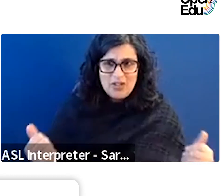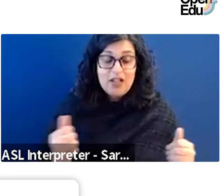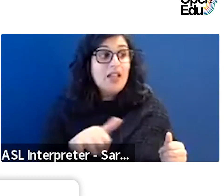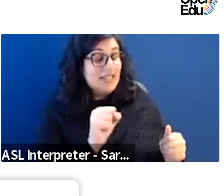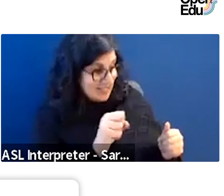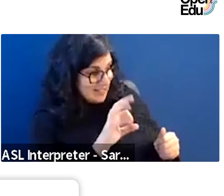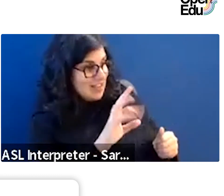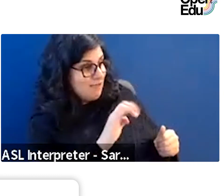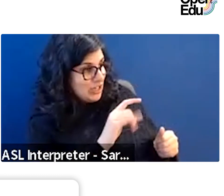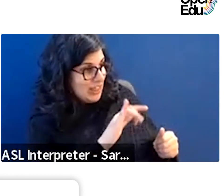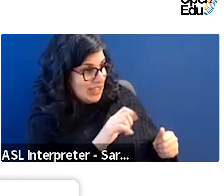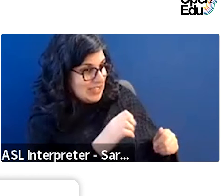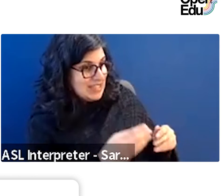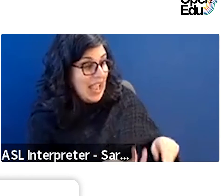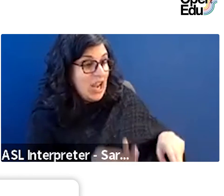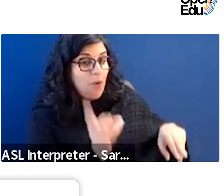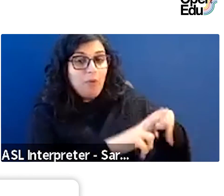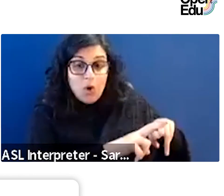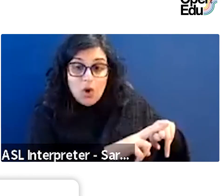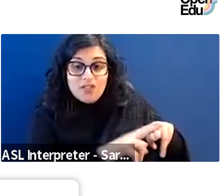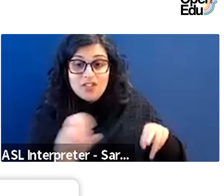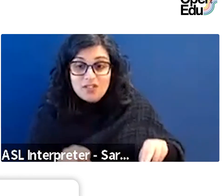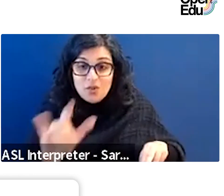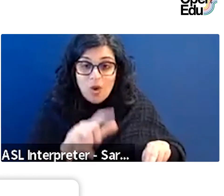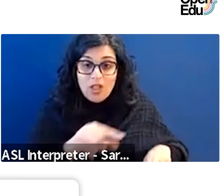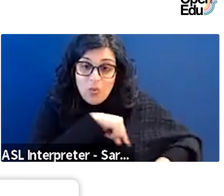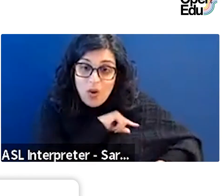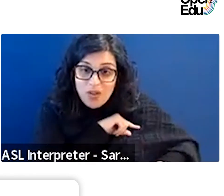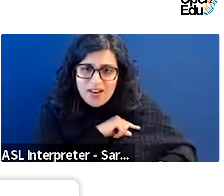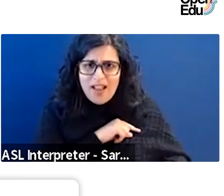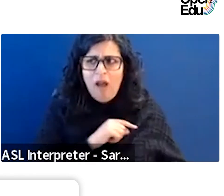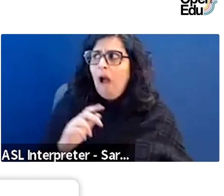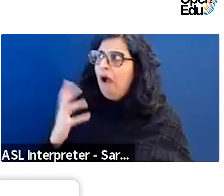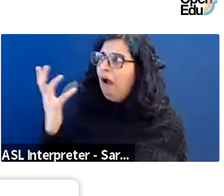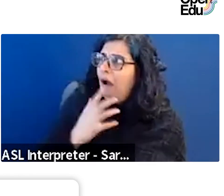Wow, that's the future. That's great. Yeah.